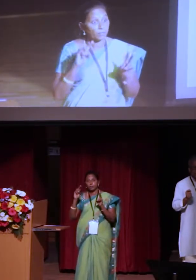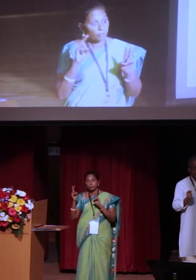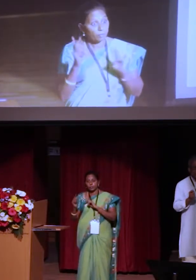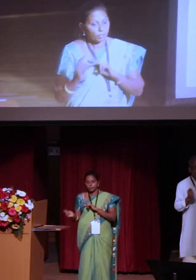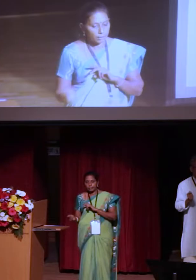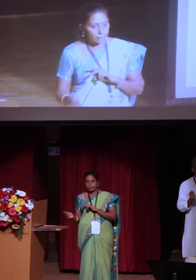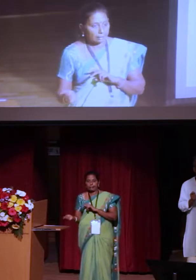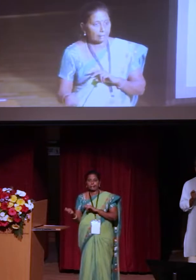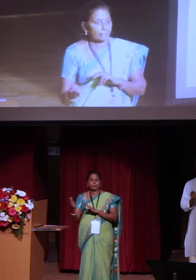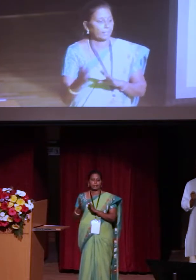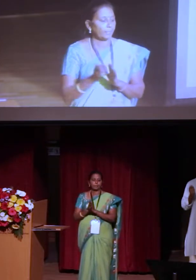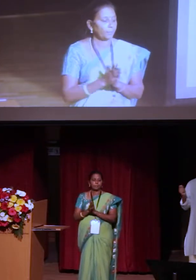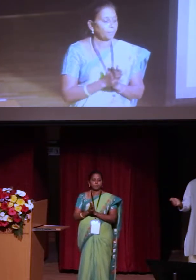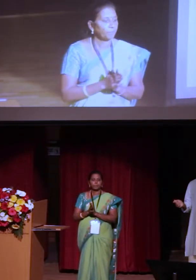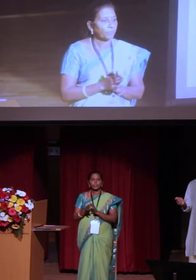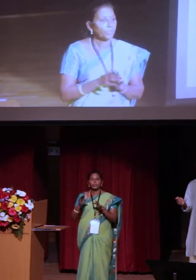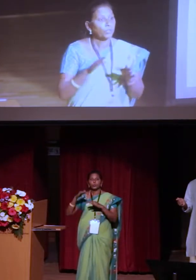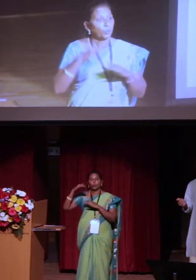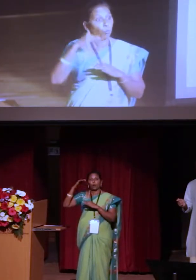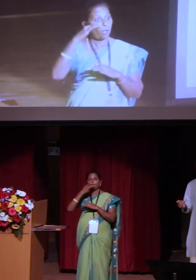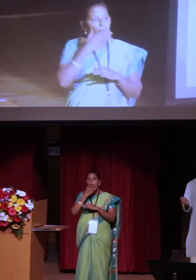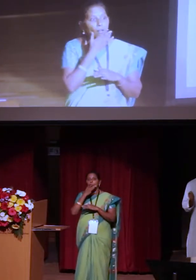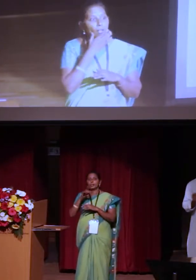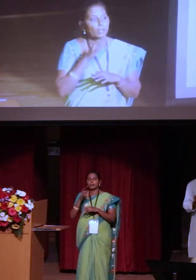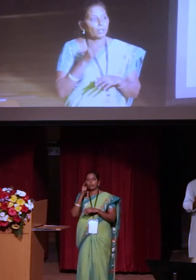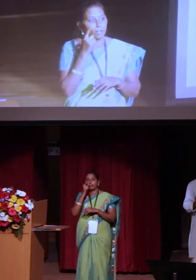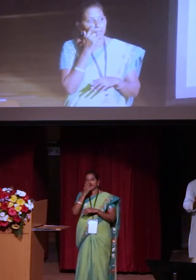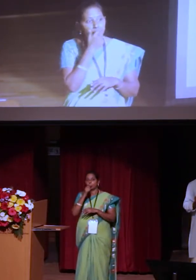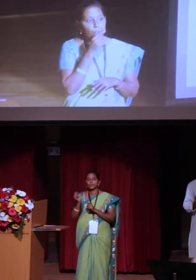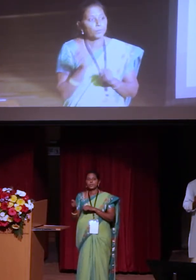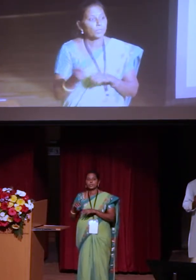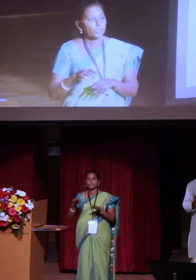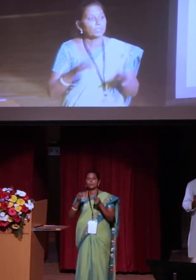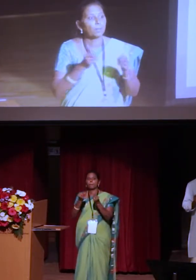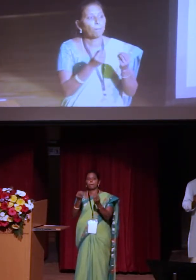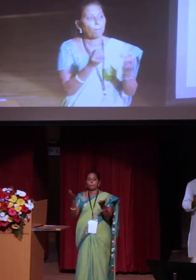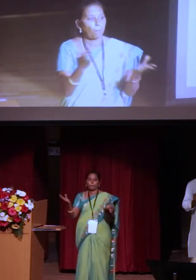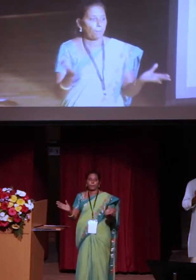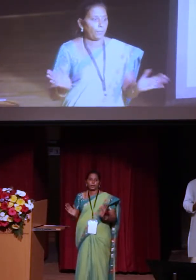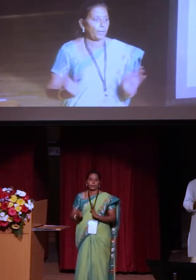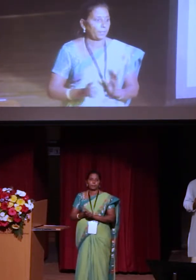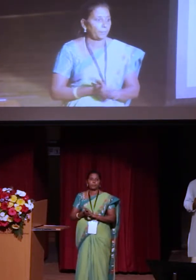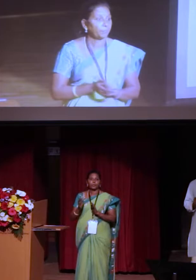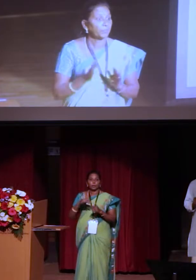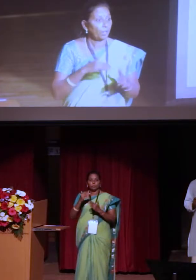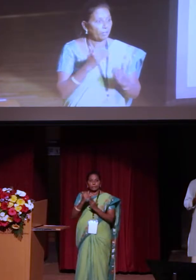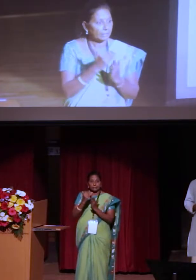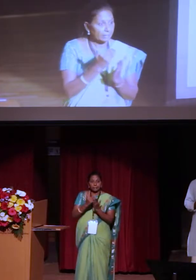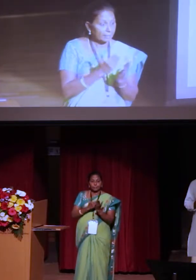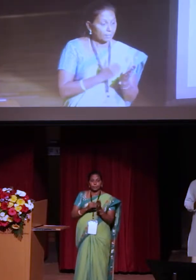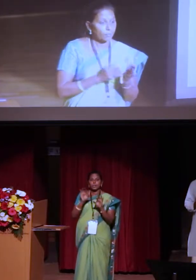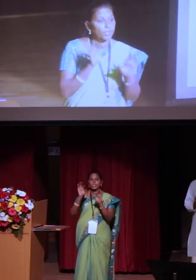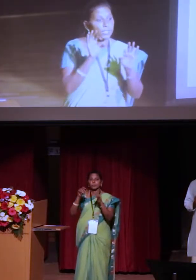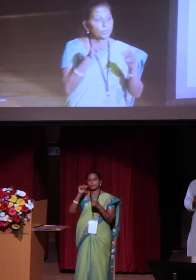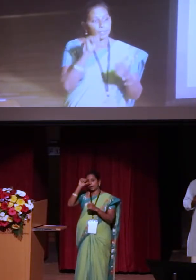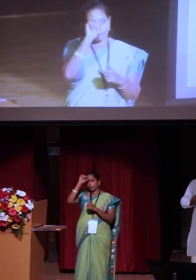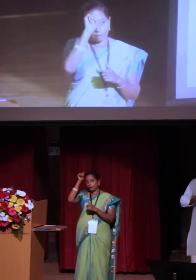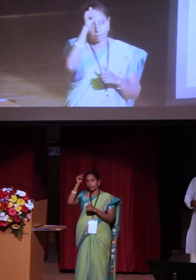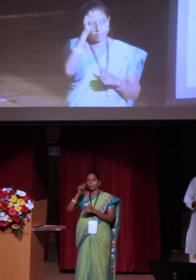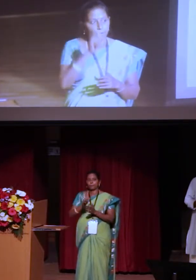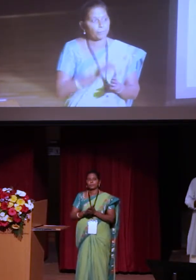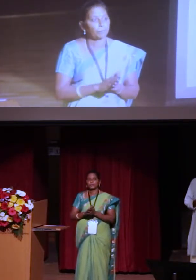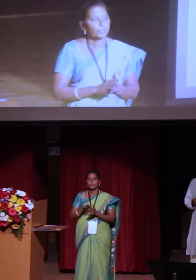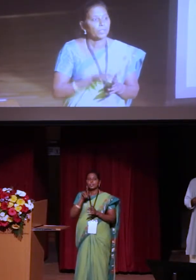tire. On the right, 2 elderly ladies playing hopscotch in the park. Our system, especially in India,